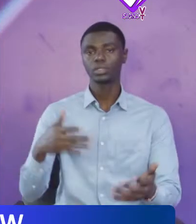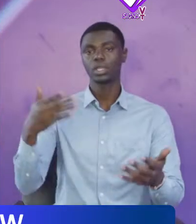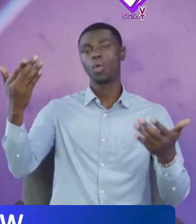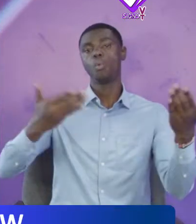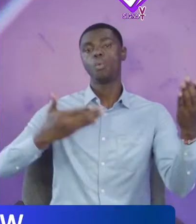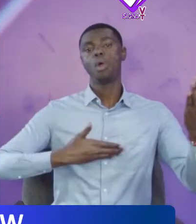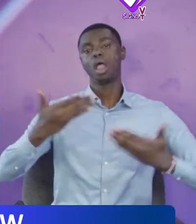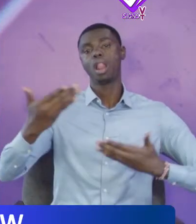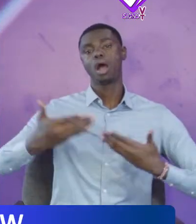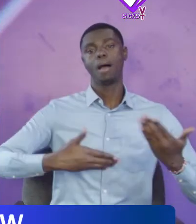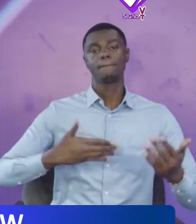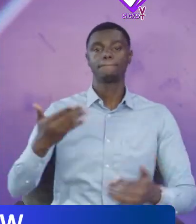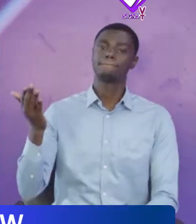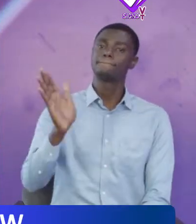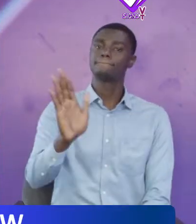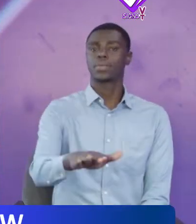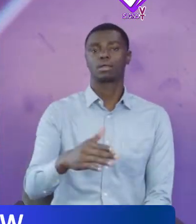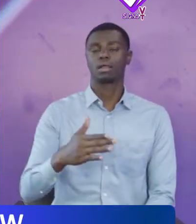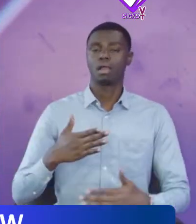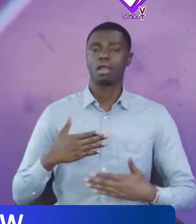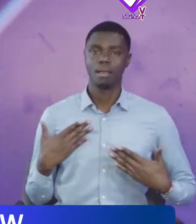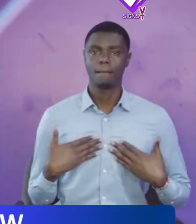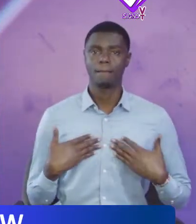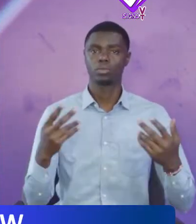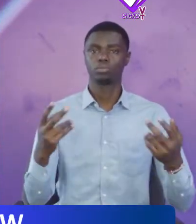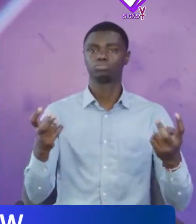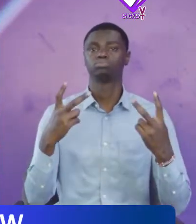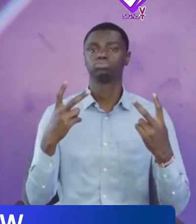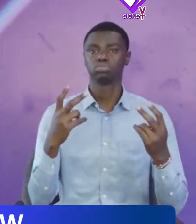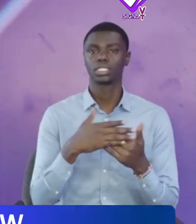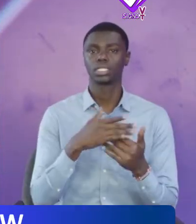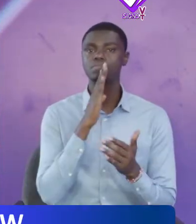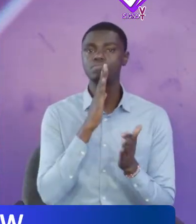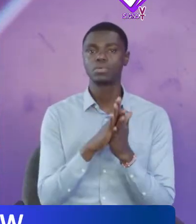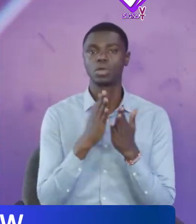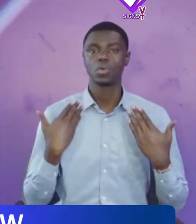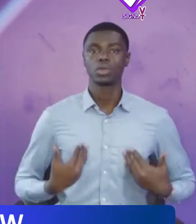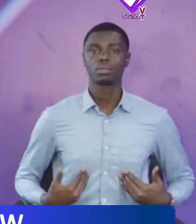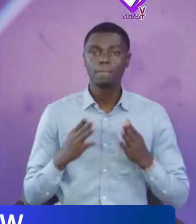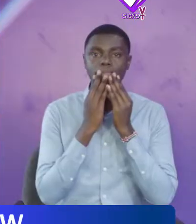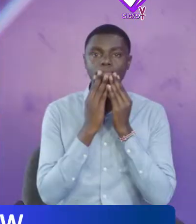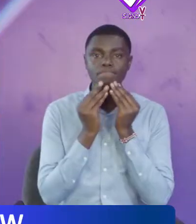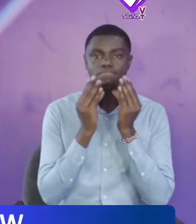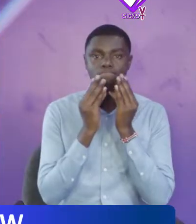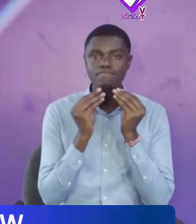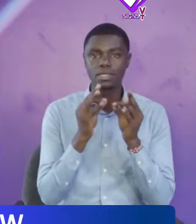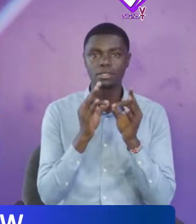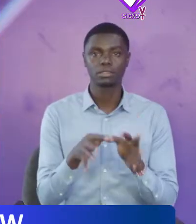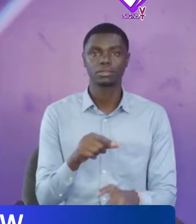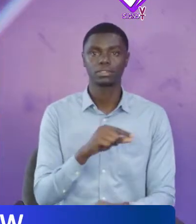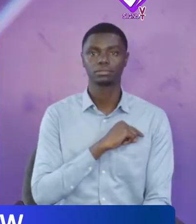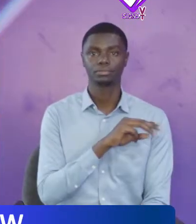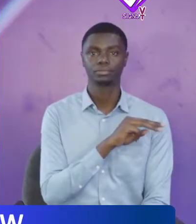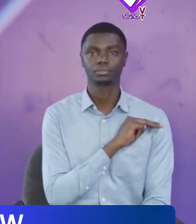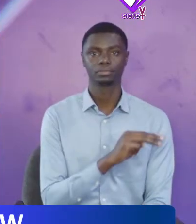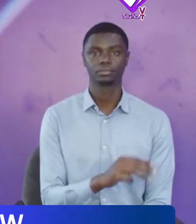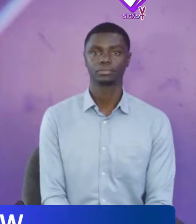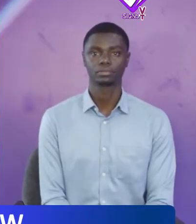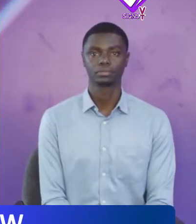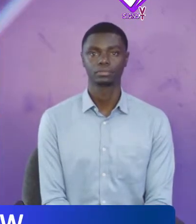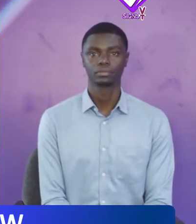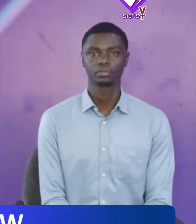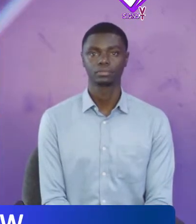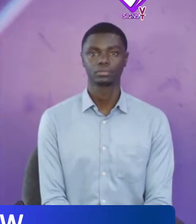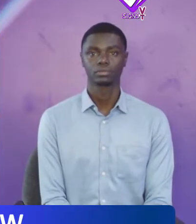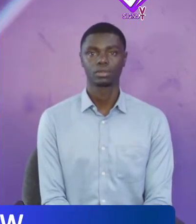Welcome back from that break. Glad you're still watching Science Breakfast with me, Alan Hubbard, and sign language interpreter is Gideon Minor.